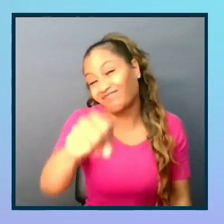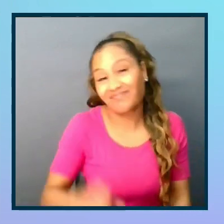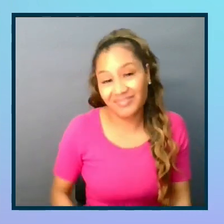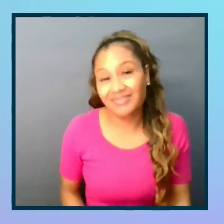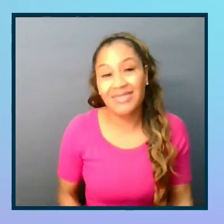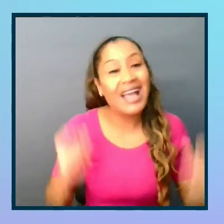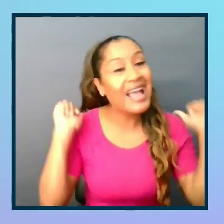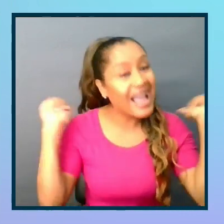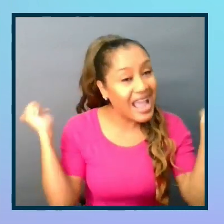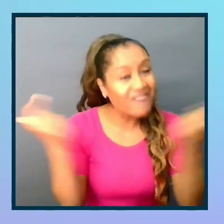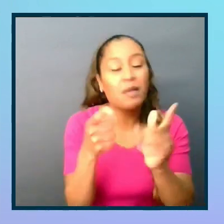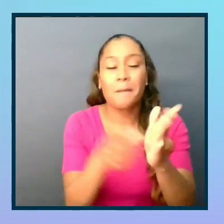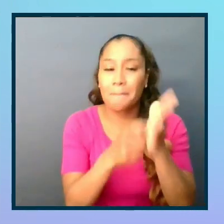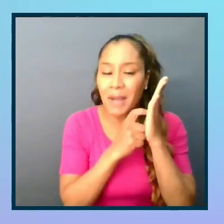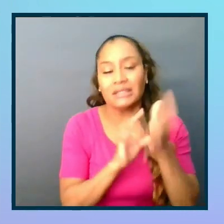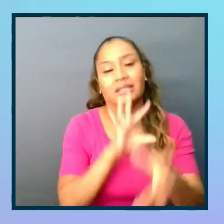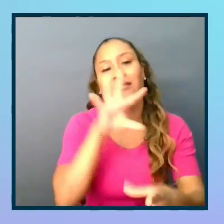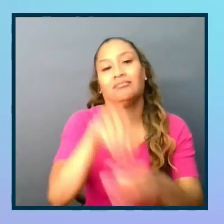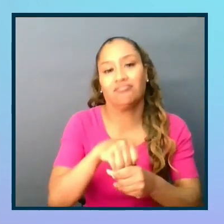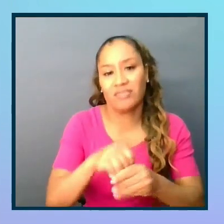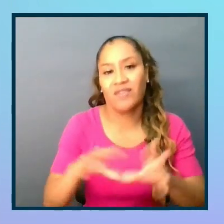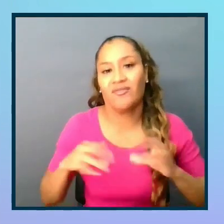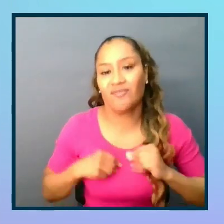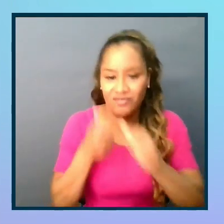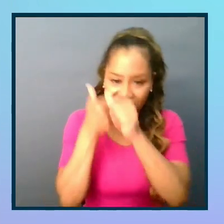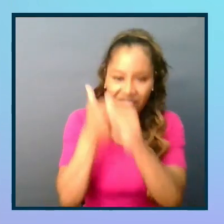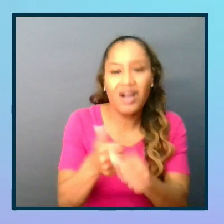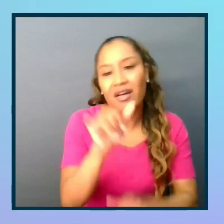everybody's got to be on board with it.